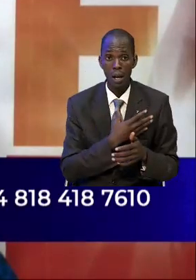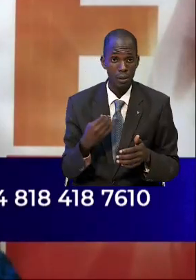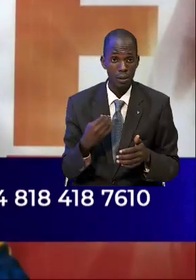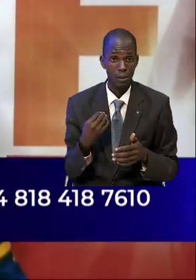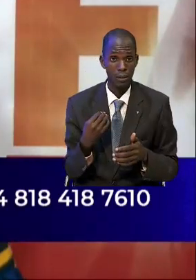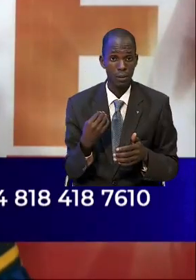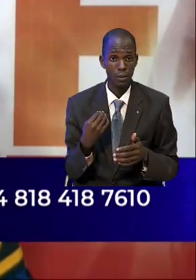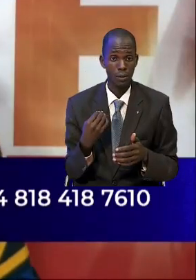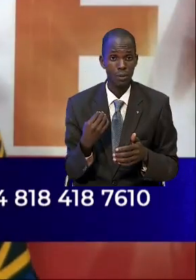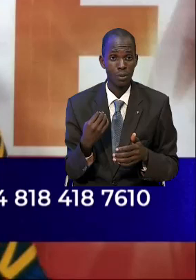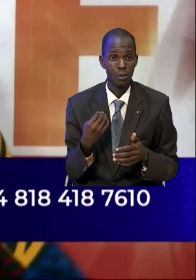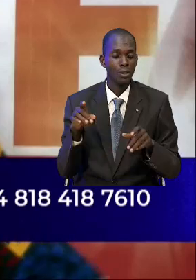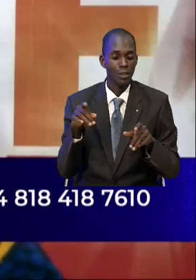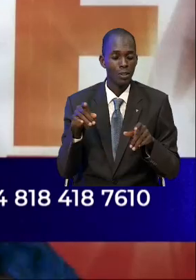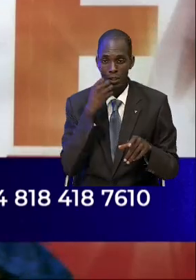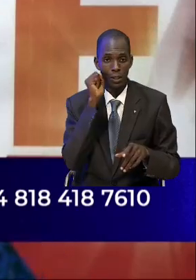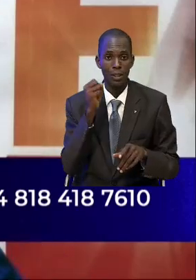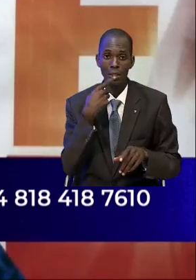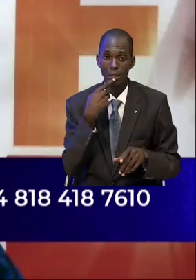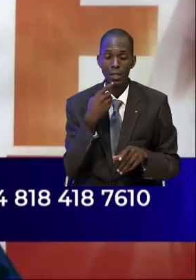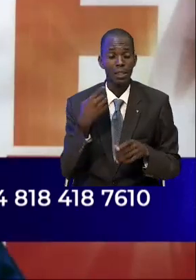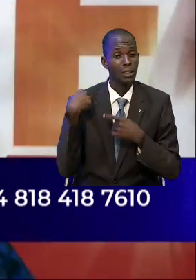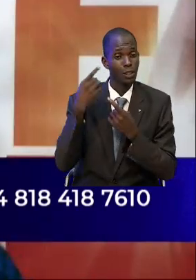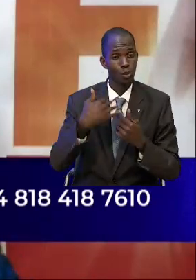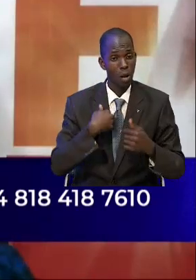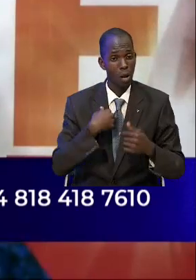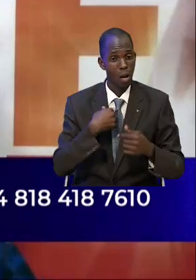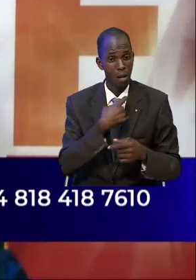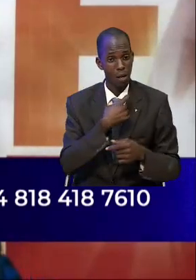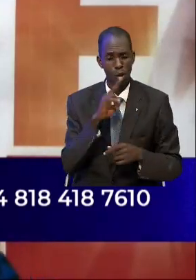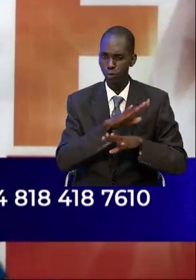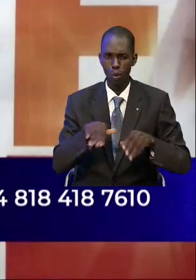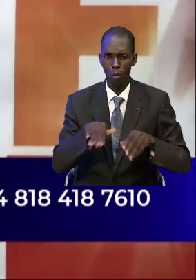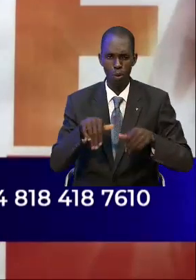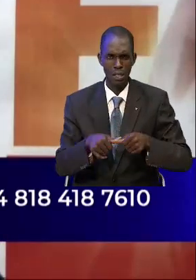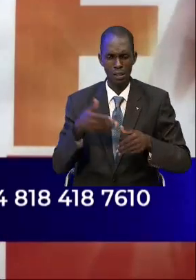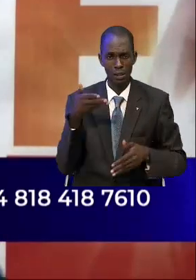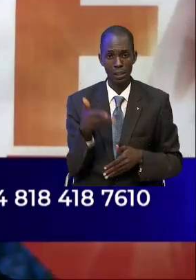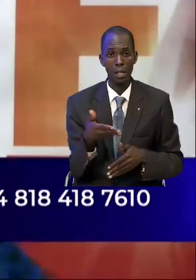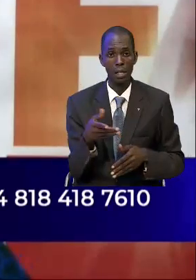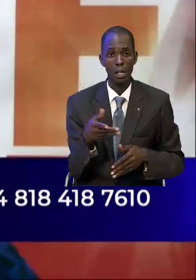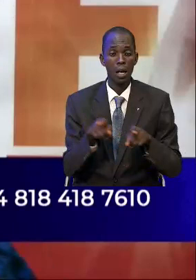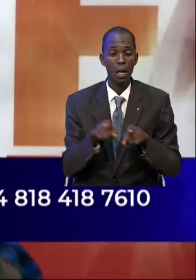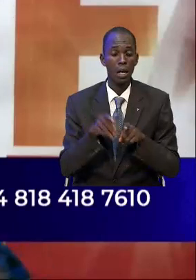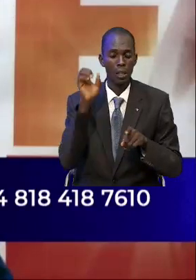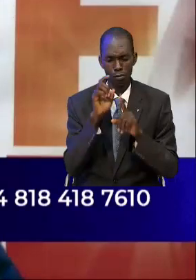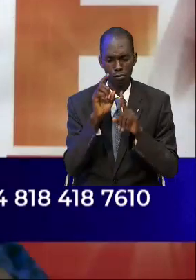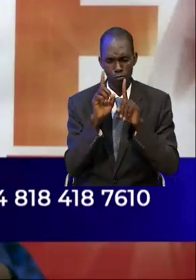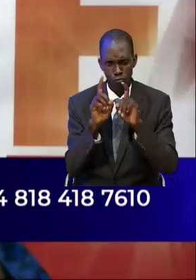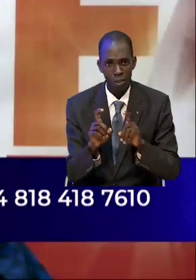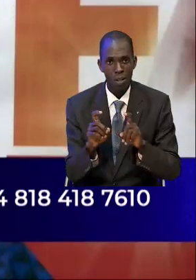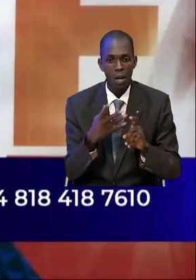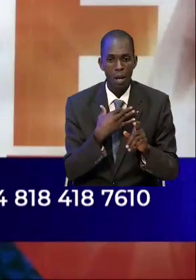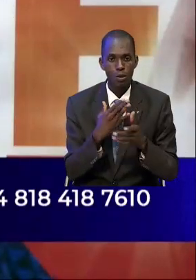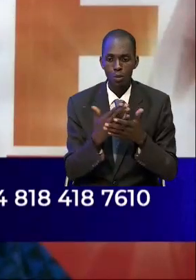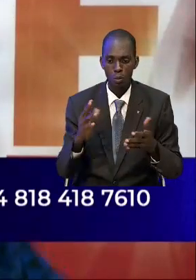should check that thing. I check on it because I said, as you have dried up, you will not stay here. So that thing,